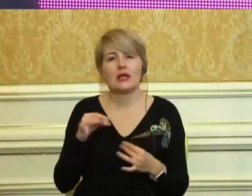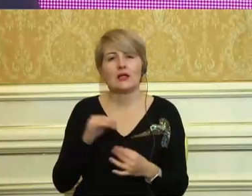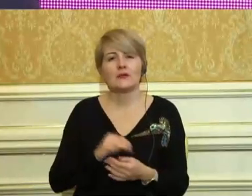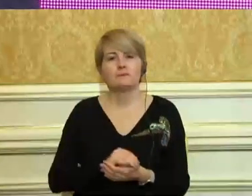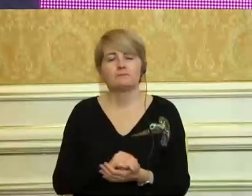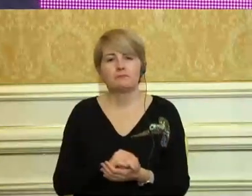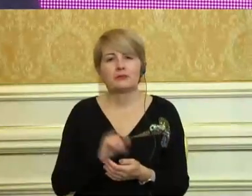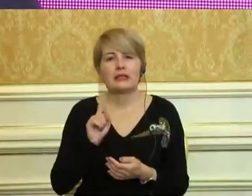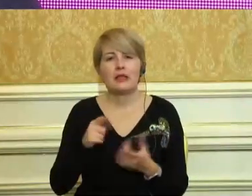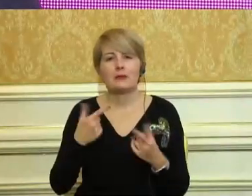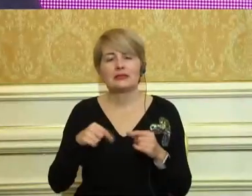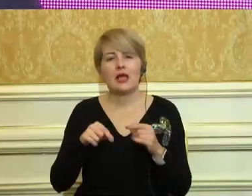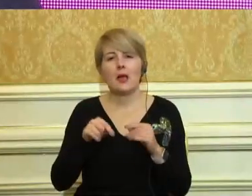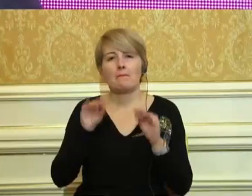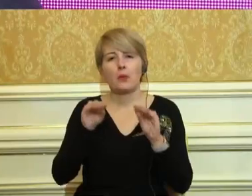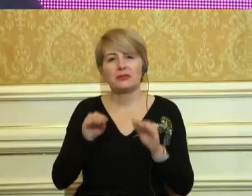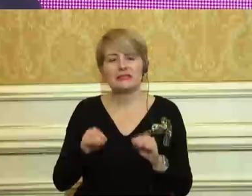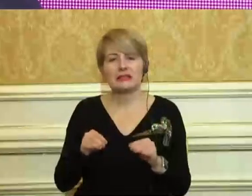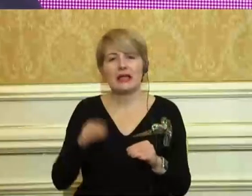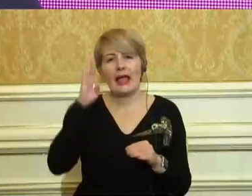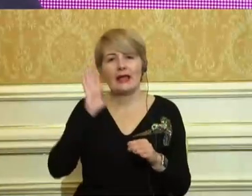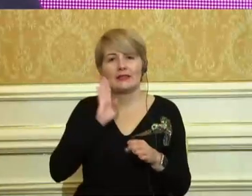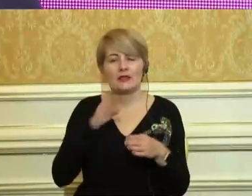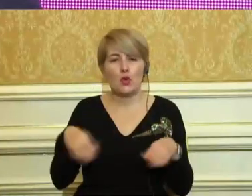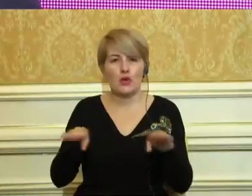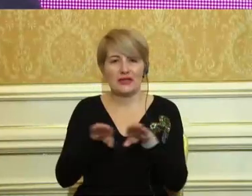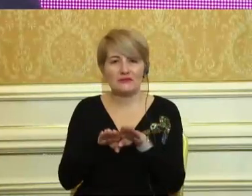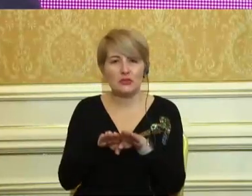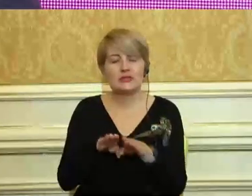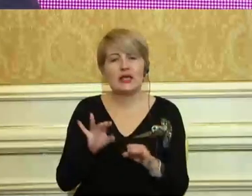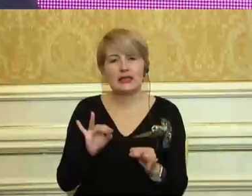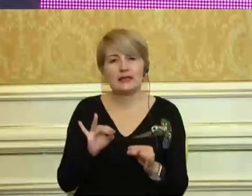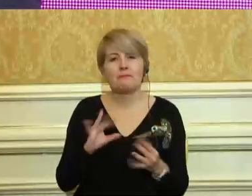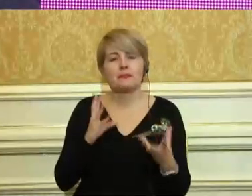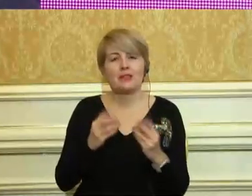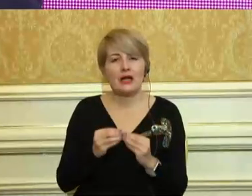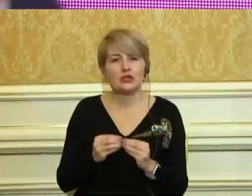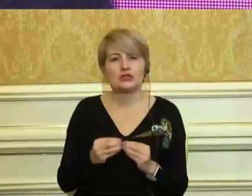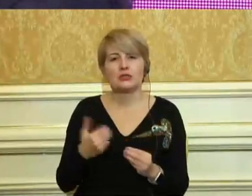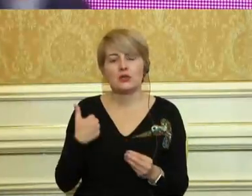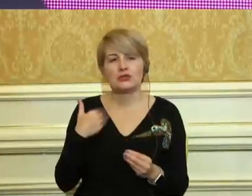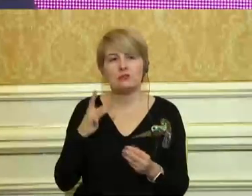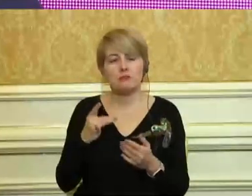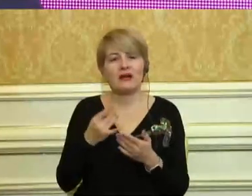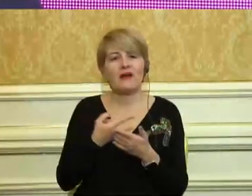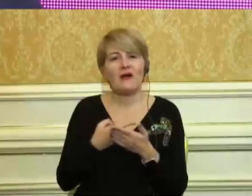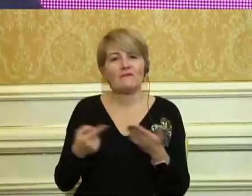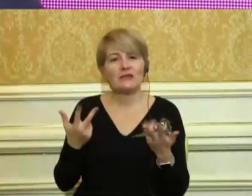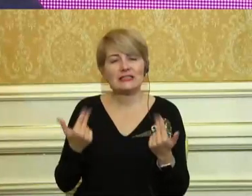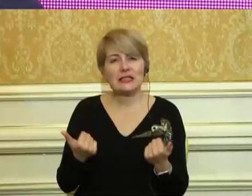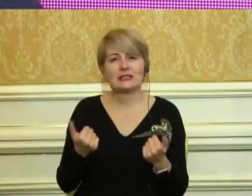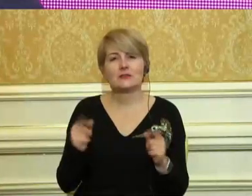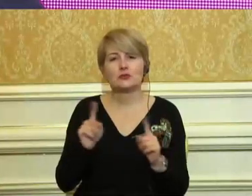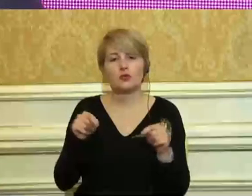equality. And finally, I would be remiss if I didn't acknowledge that the attitude that has developed in our